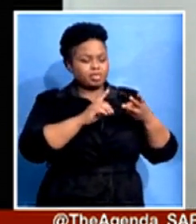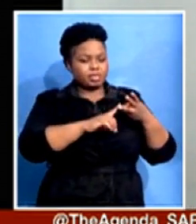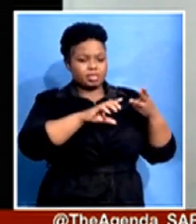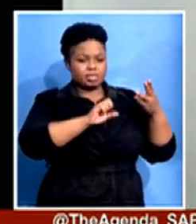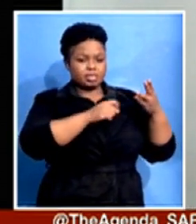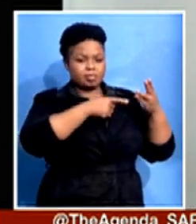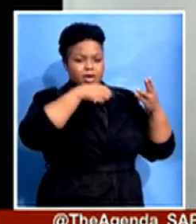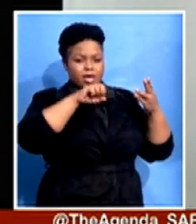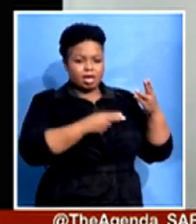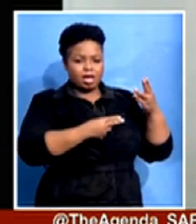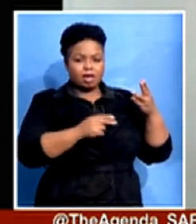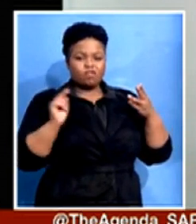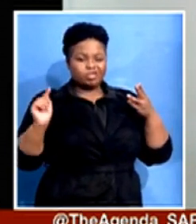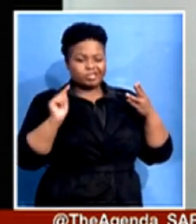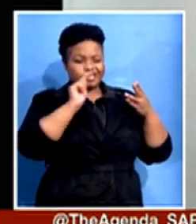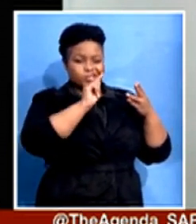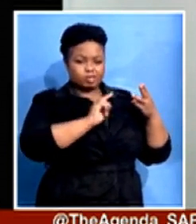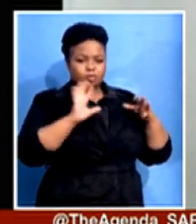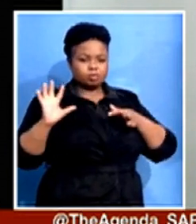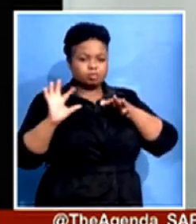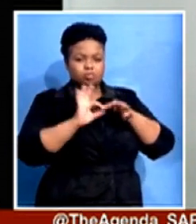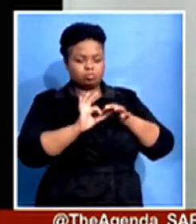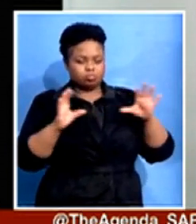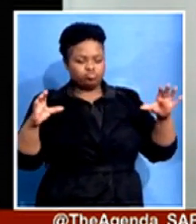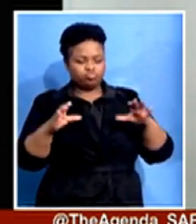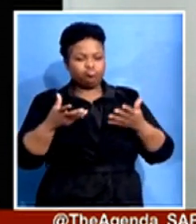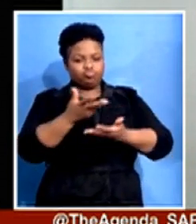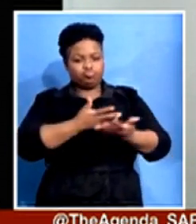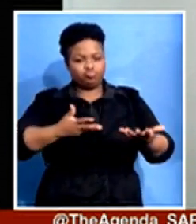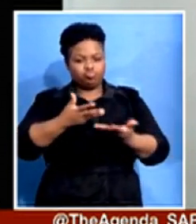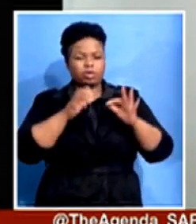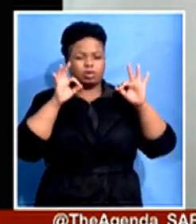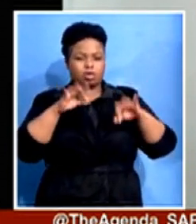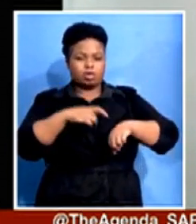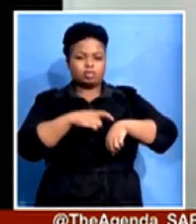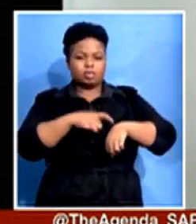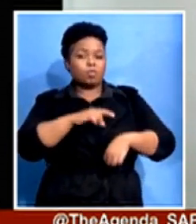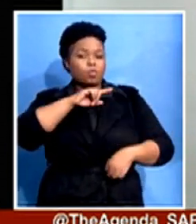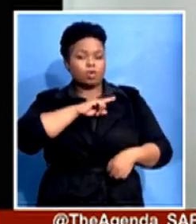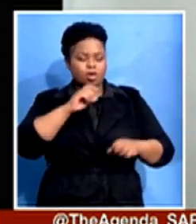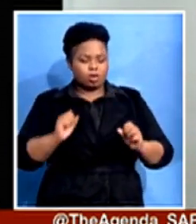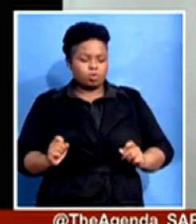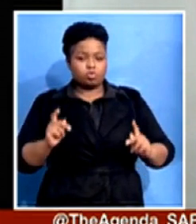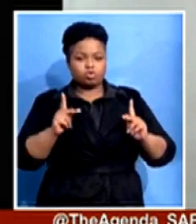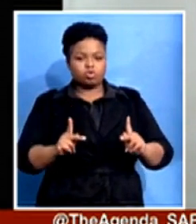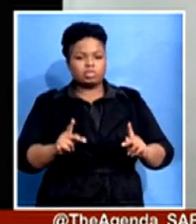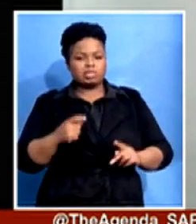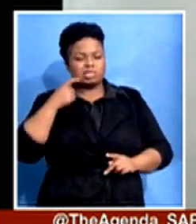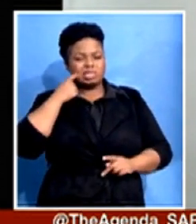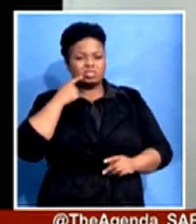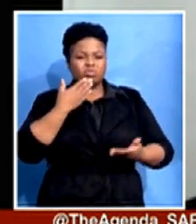in the opportunity to continue to demystify this